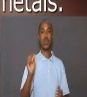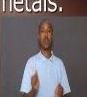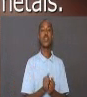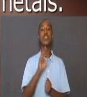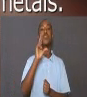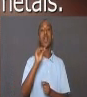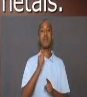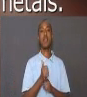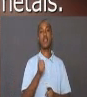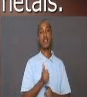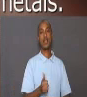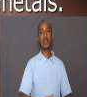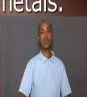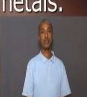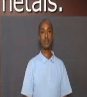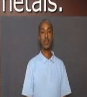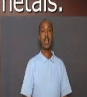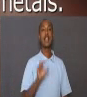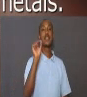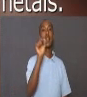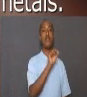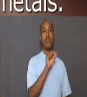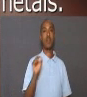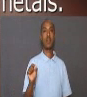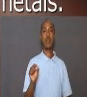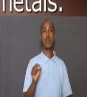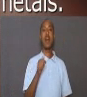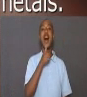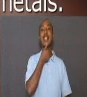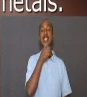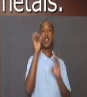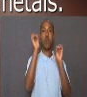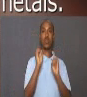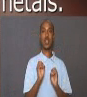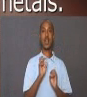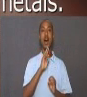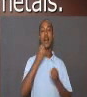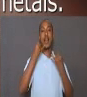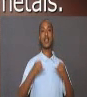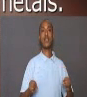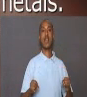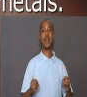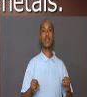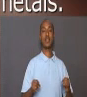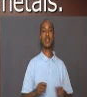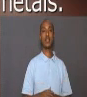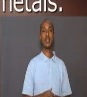with non-metals. Therefore, acidic oxides are classified